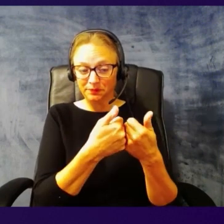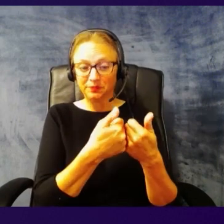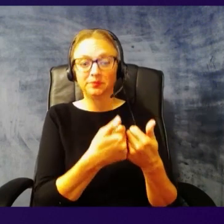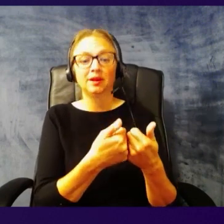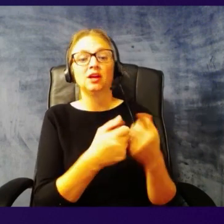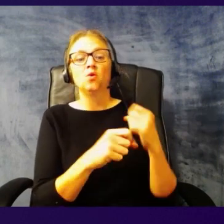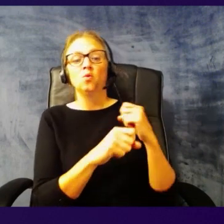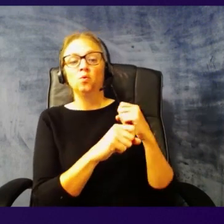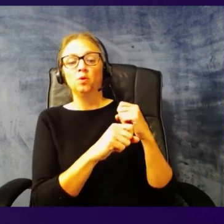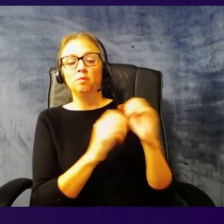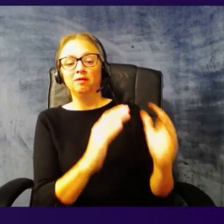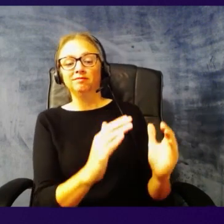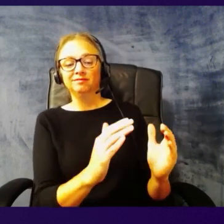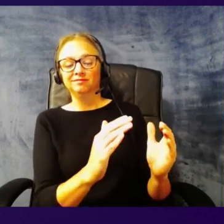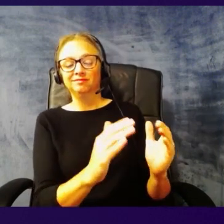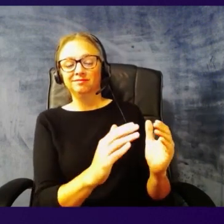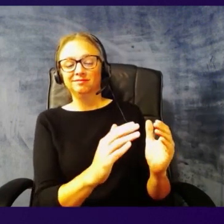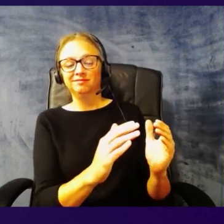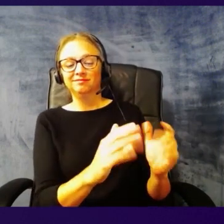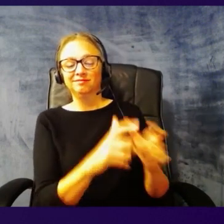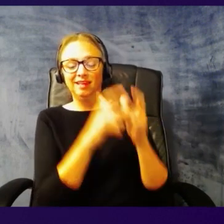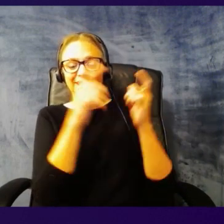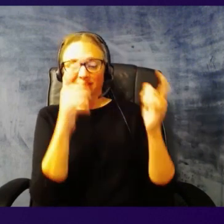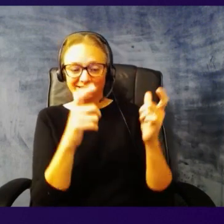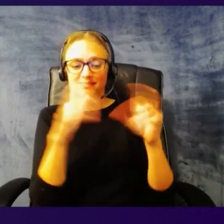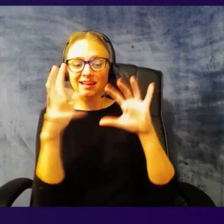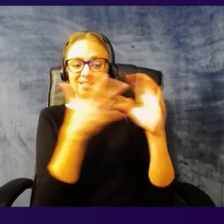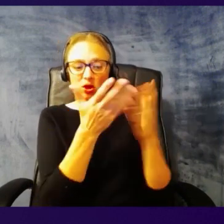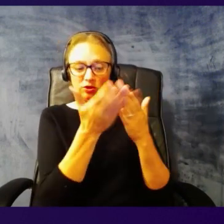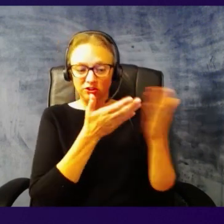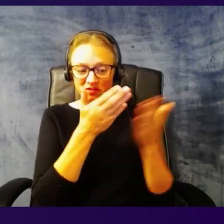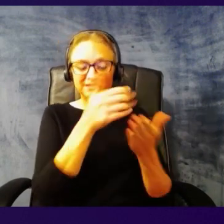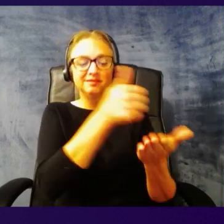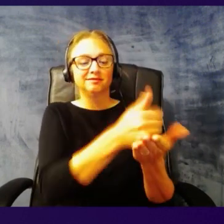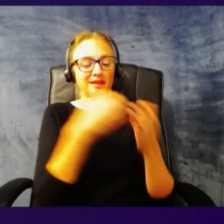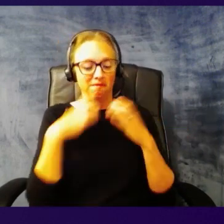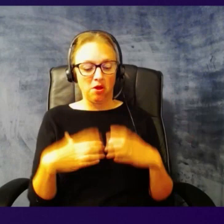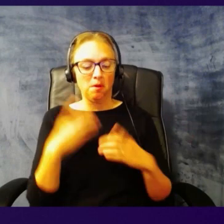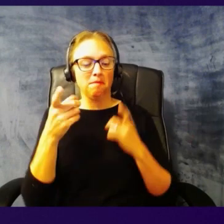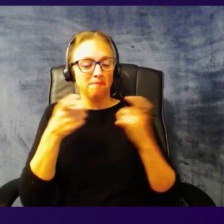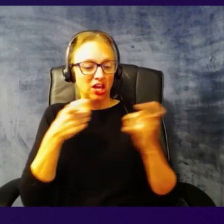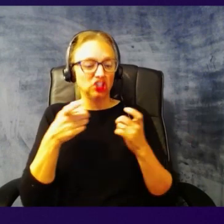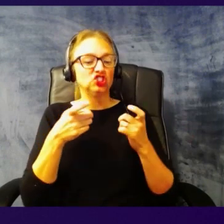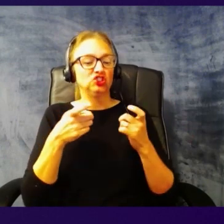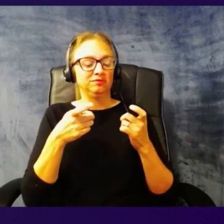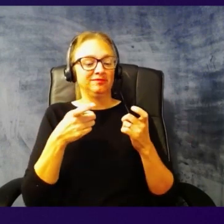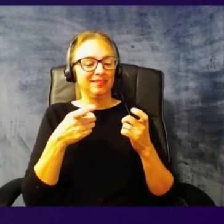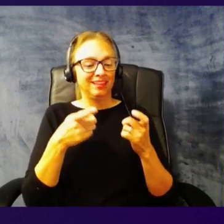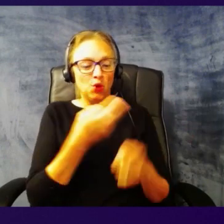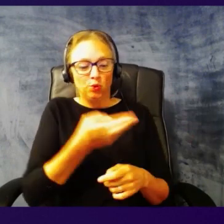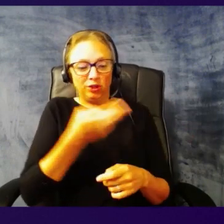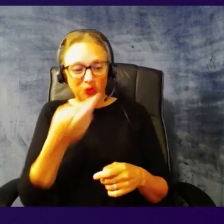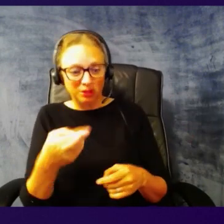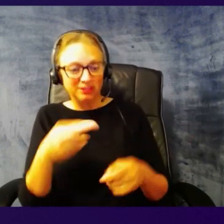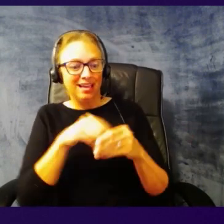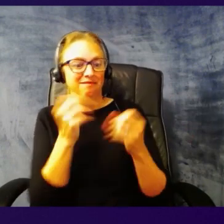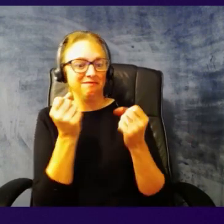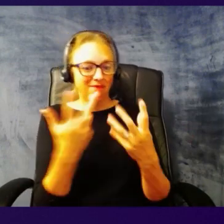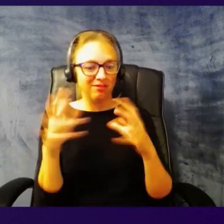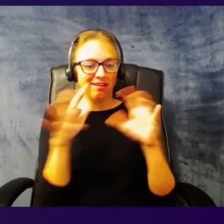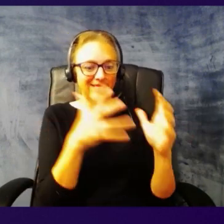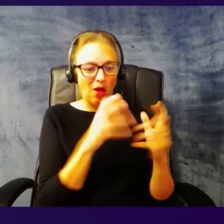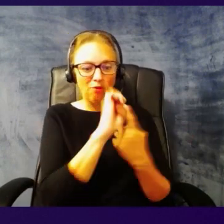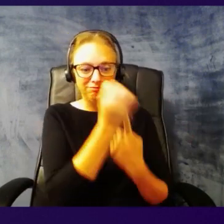cloud services to help customers manage and govern their resources in these hybrid and multi-cloud environments.